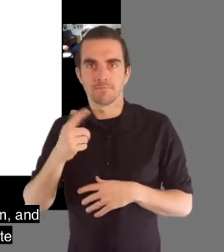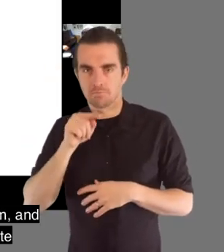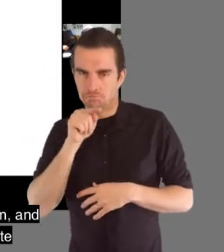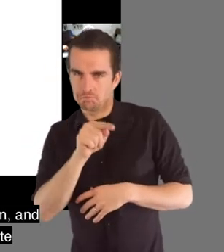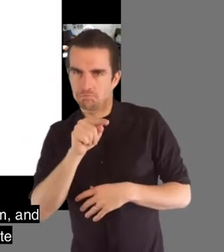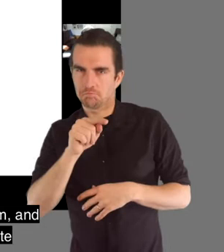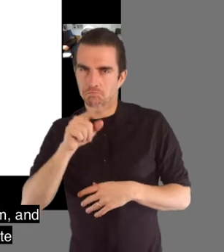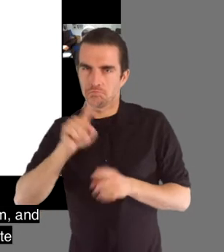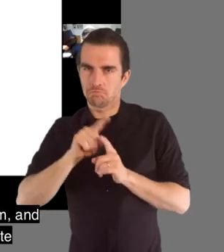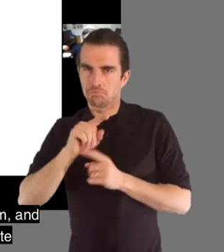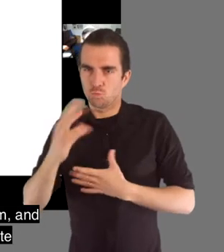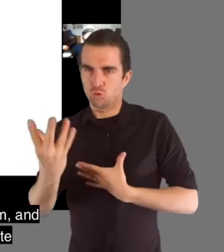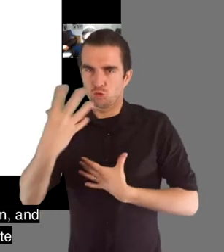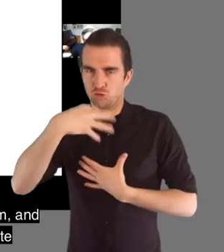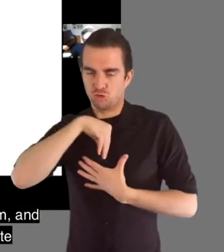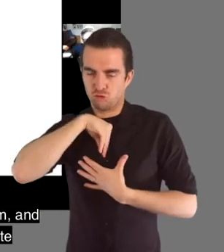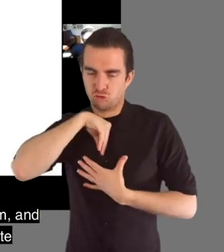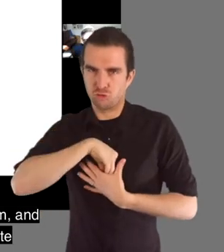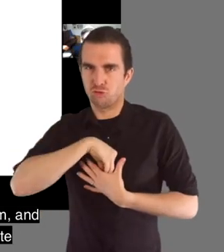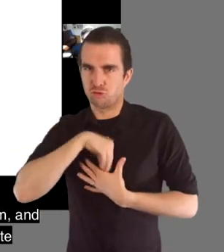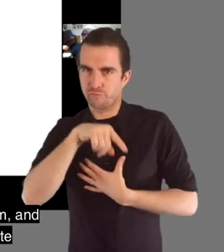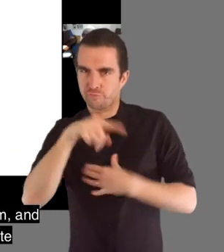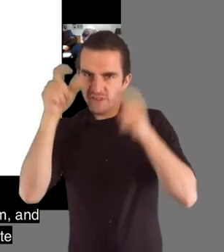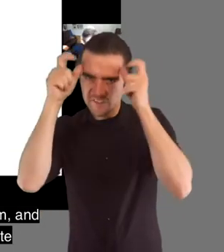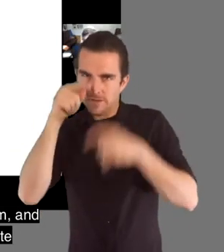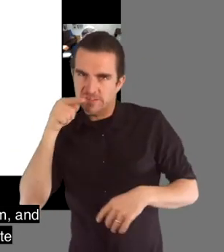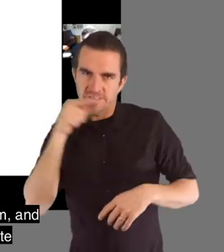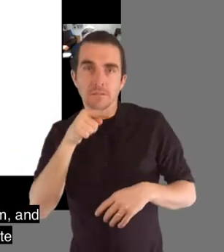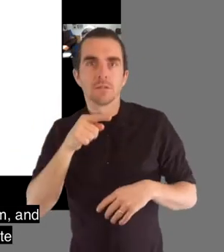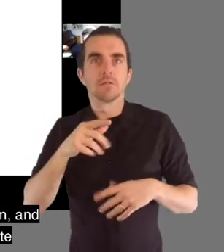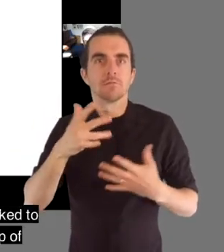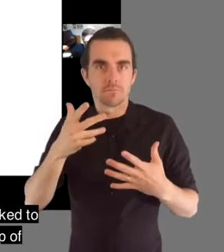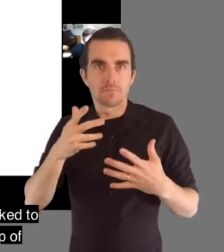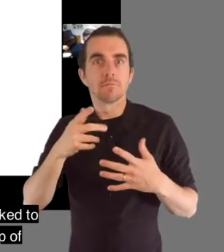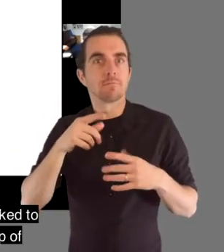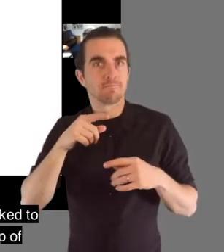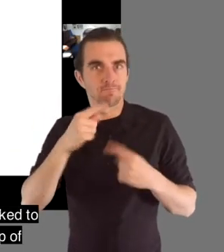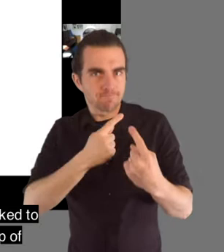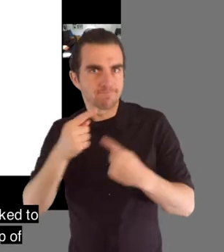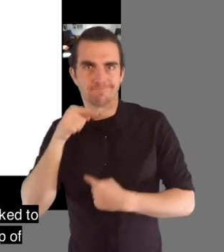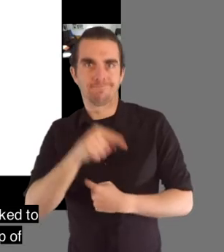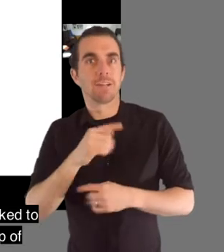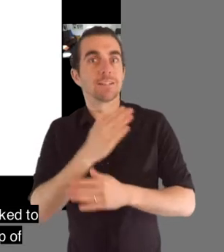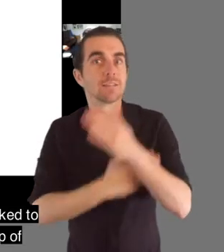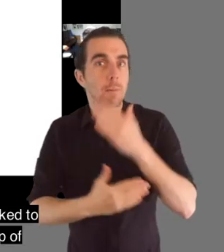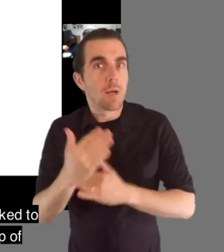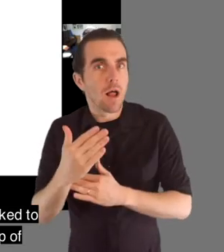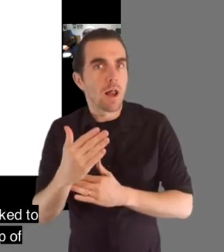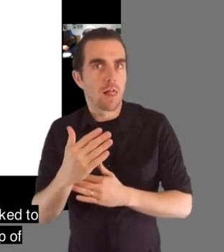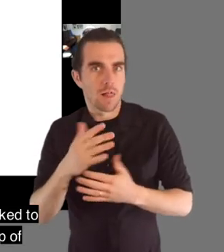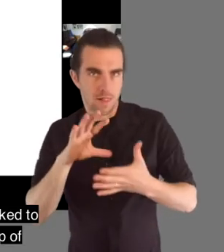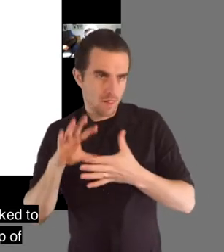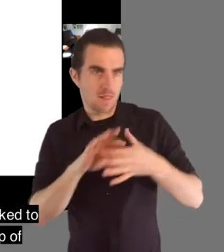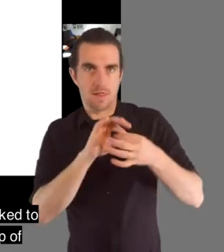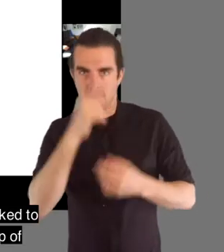some sorts of spirits that were within them. And these ideas, which are still quite prevalent, were of course then linked to